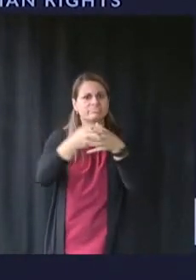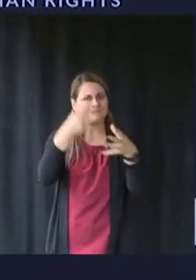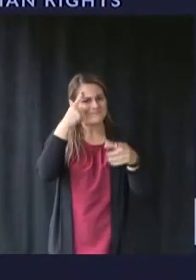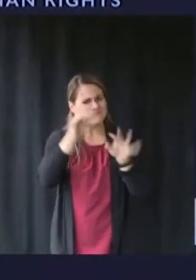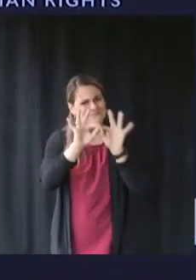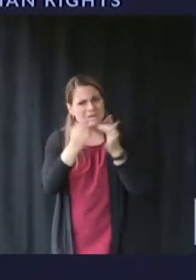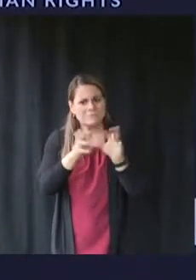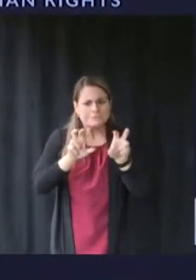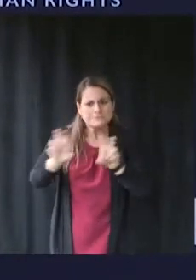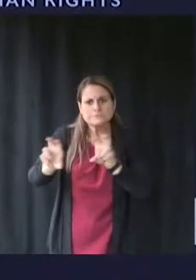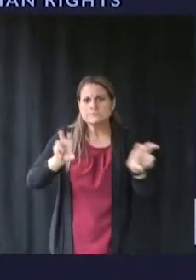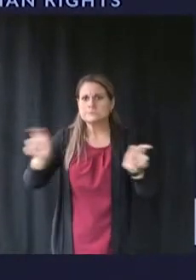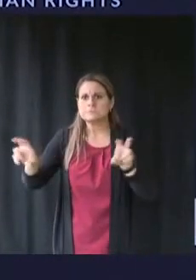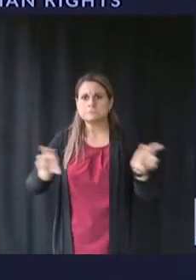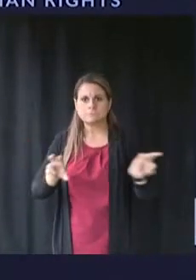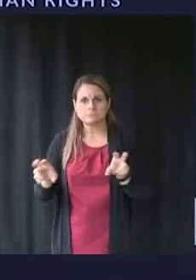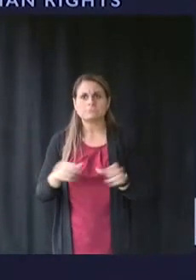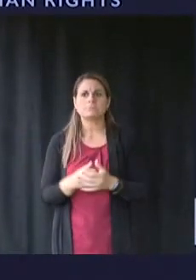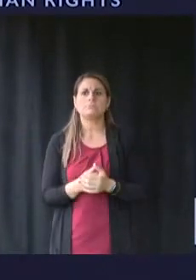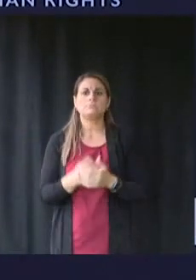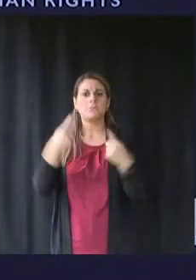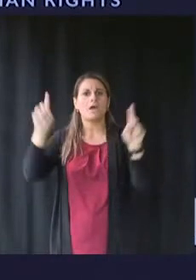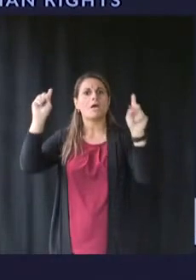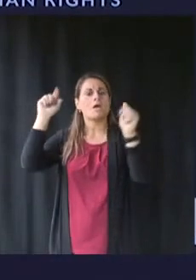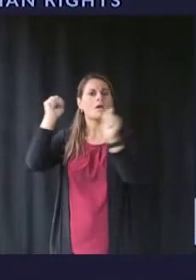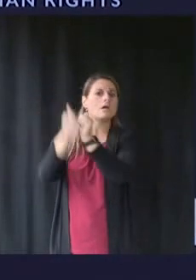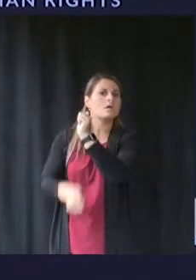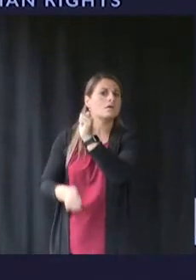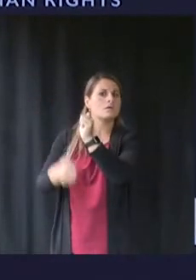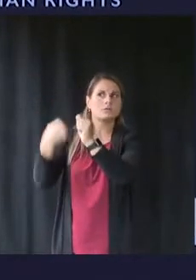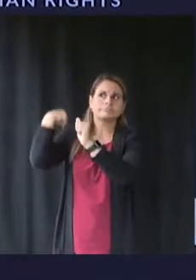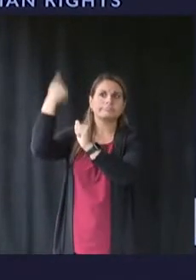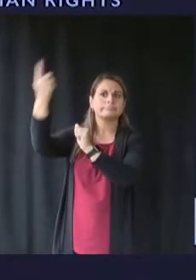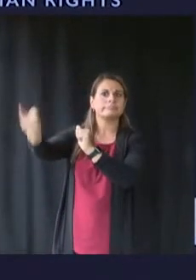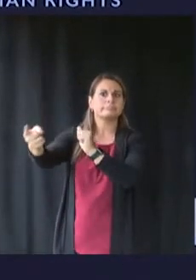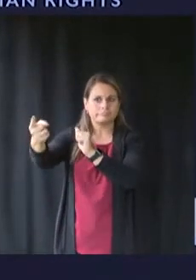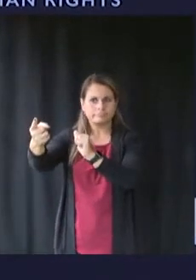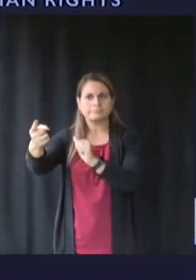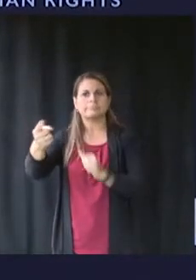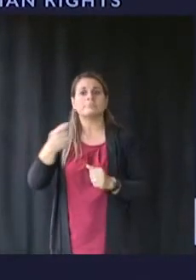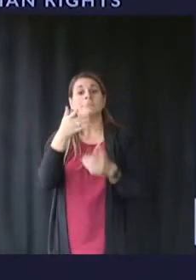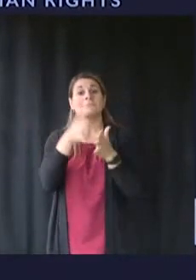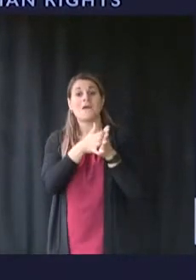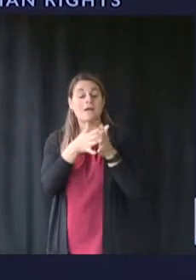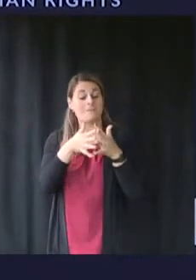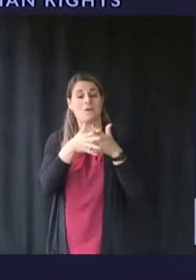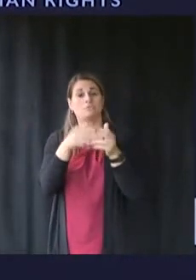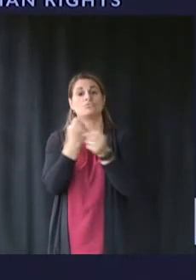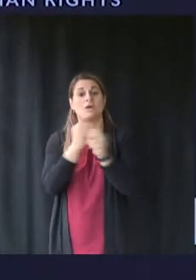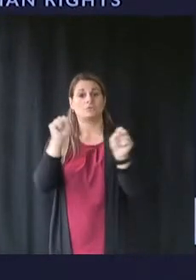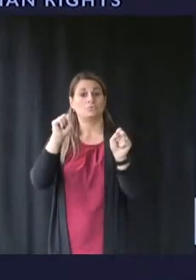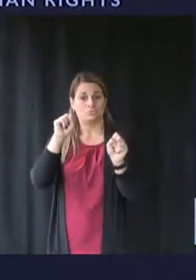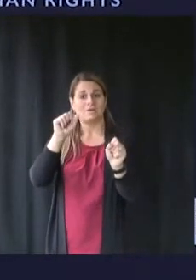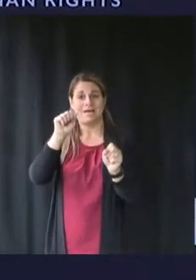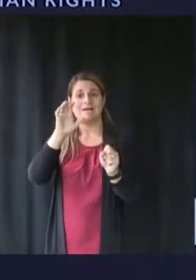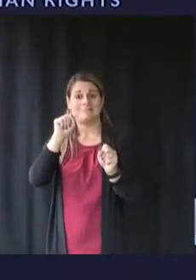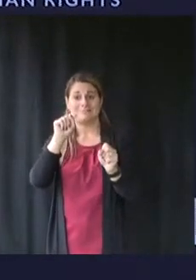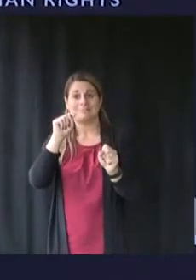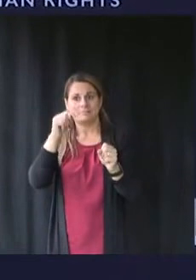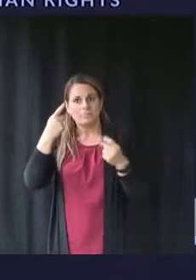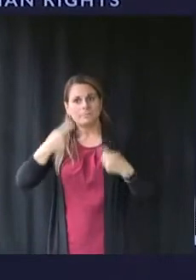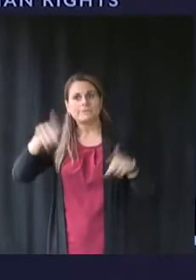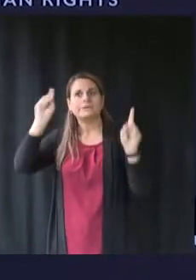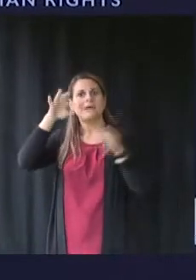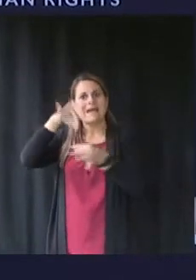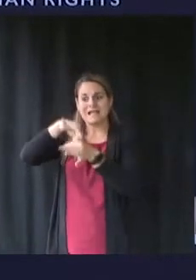that finally got passed in the American Rescue Plan, which we were able to get done immediately upon being elected. And